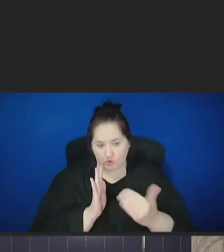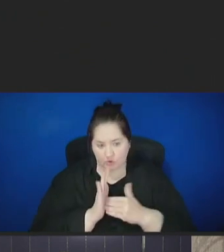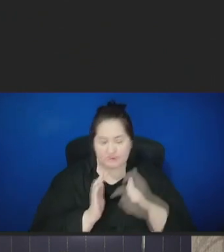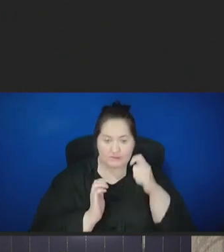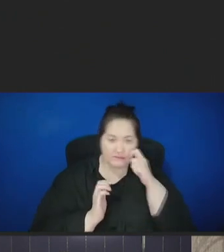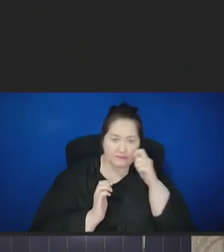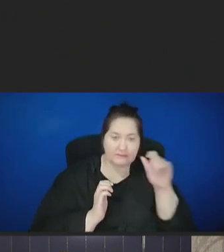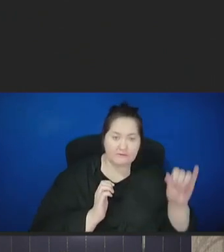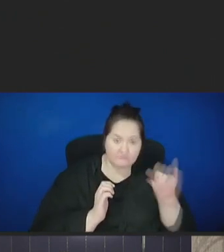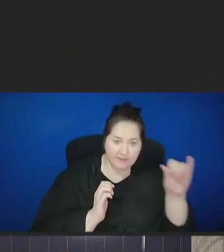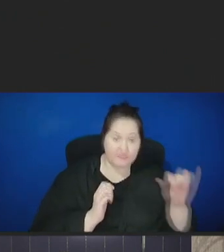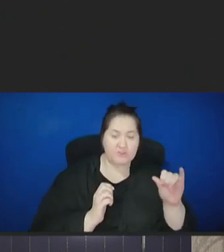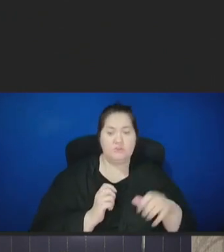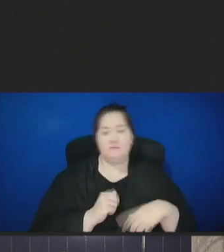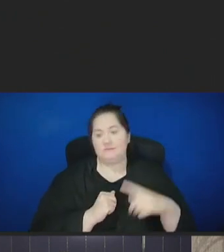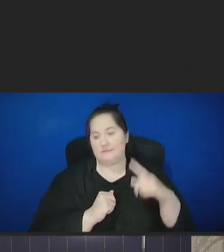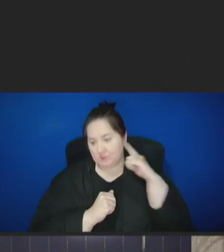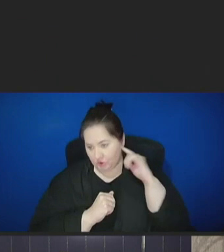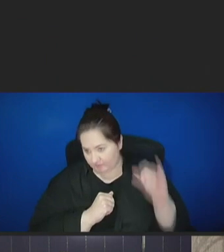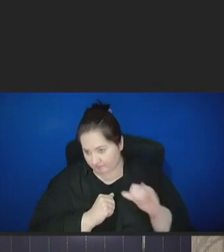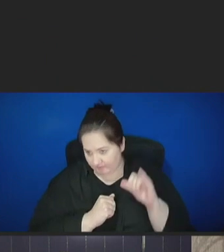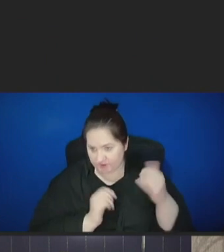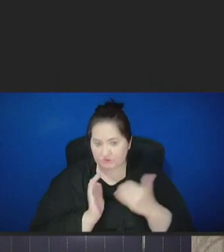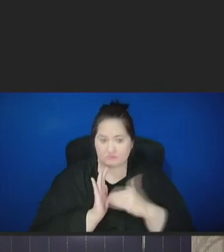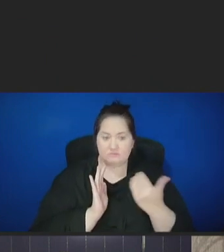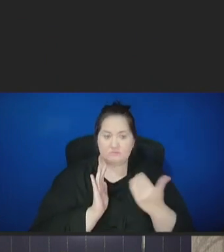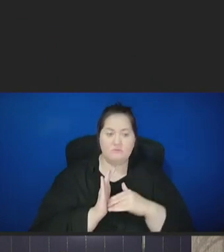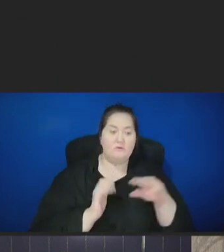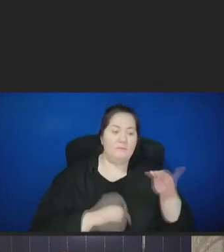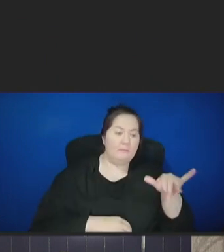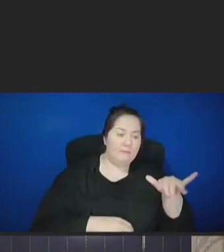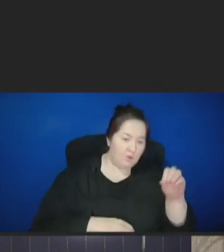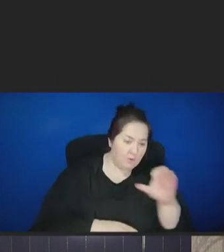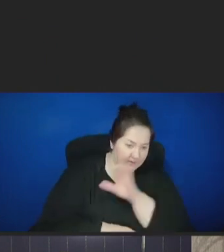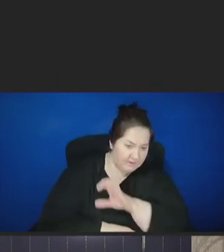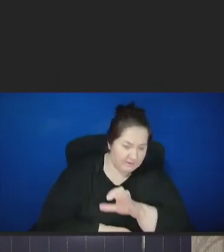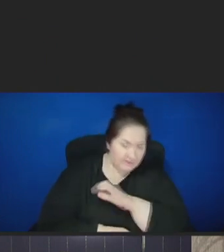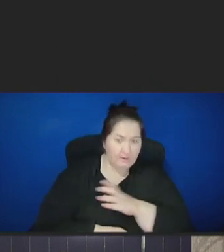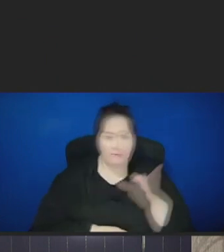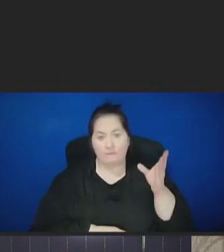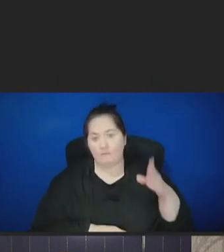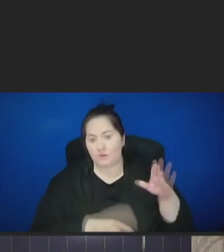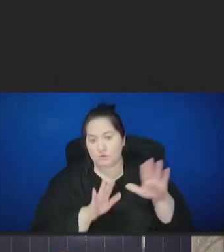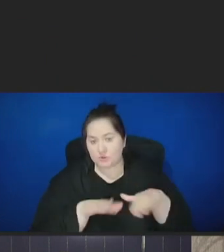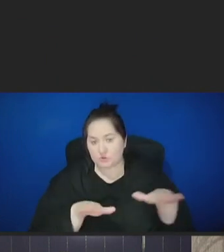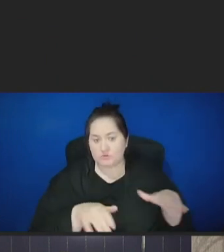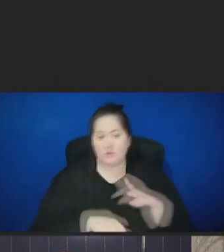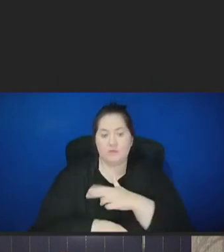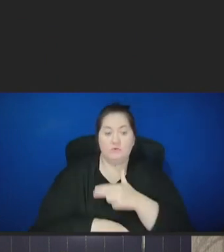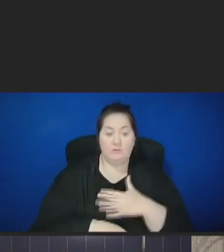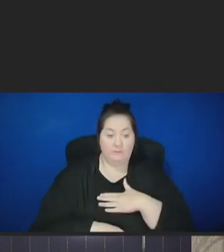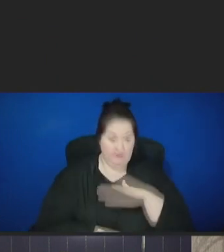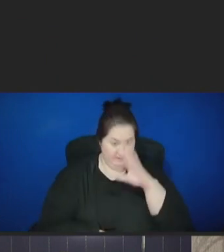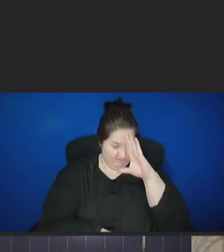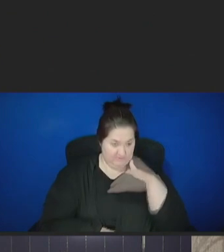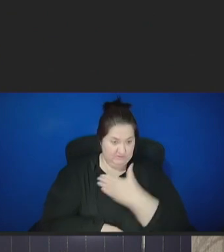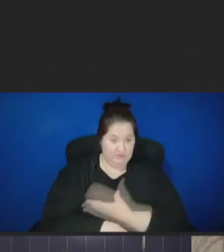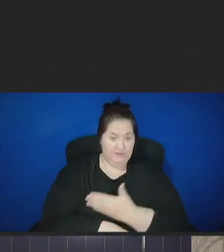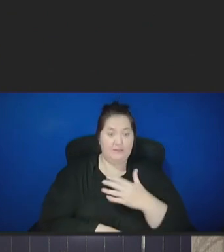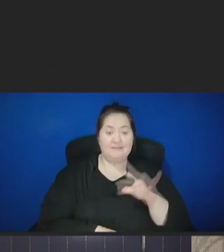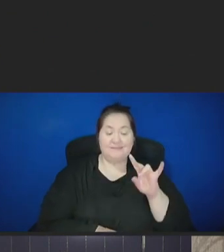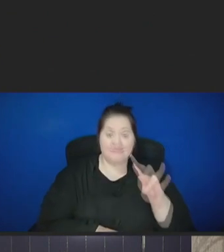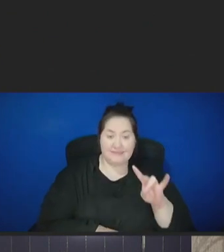infections, recurrent ear infections. So does the Mayo Clinic, so does the Boston Children's Hospital. So how does my son that had 7